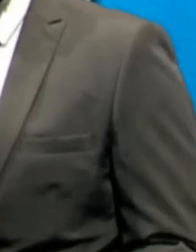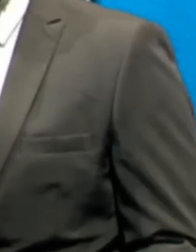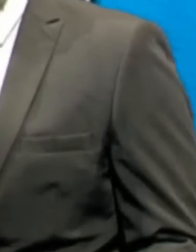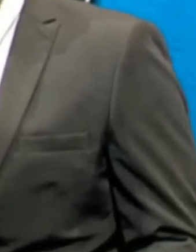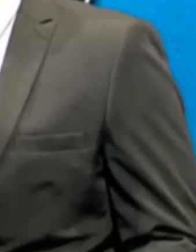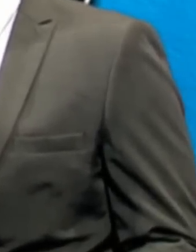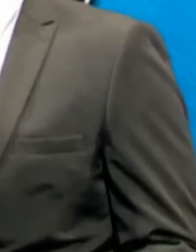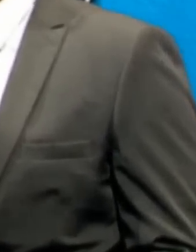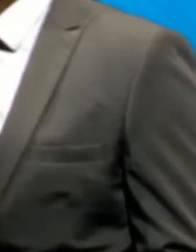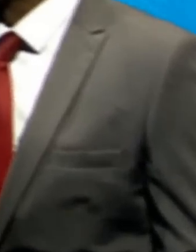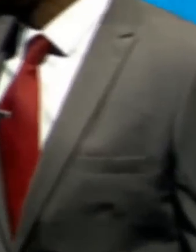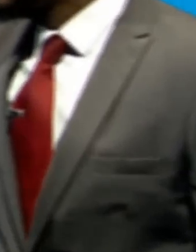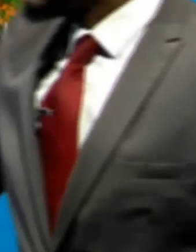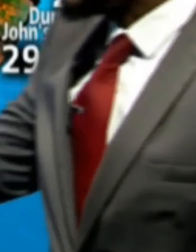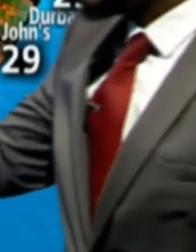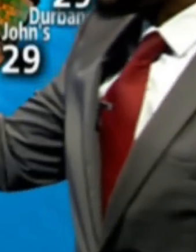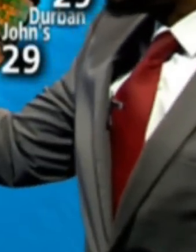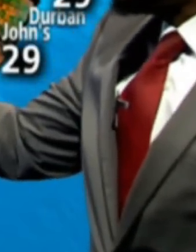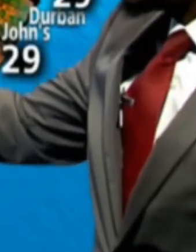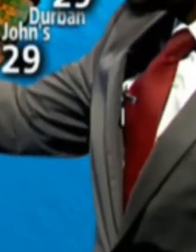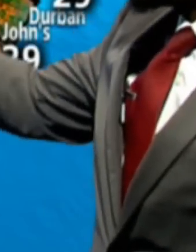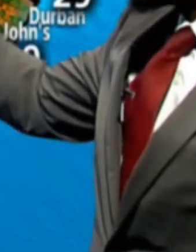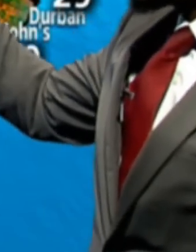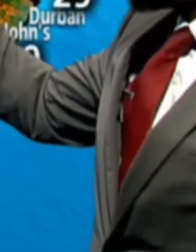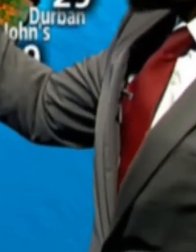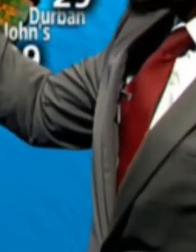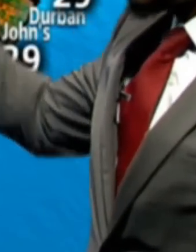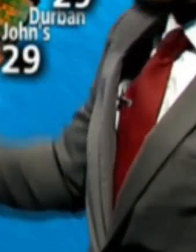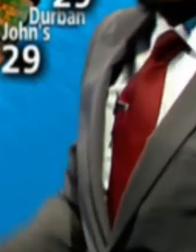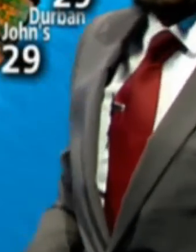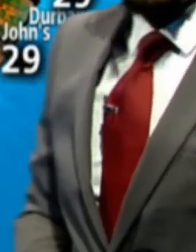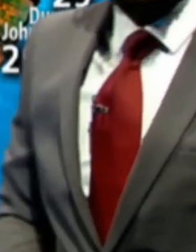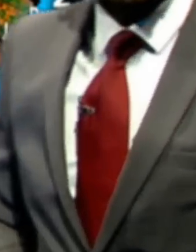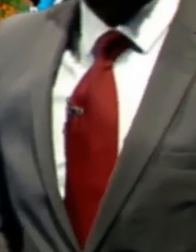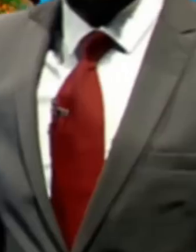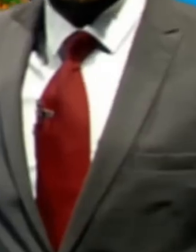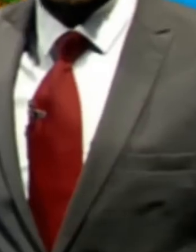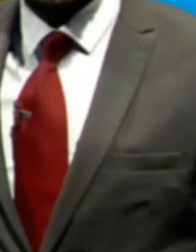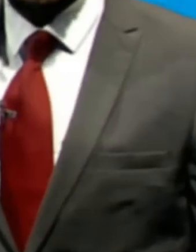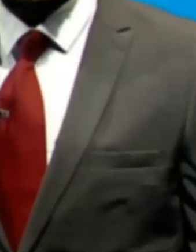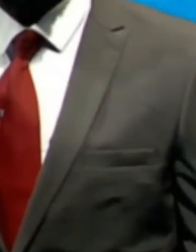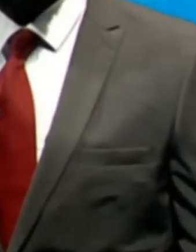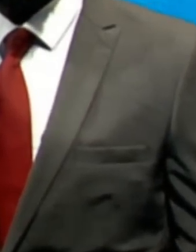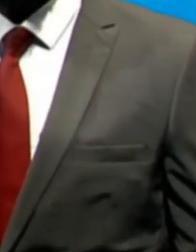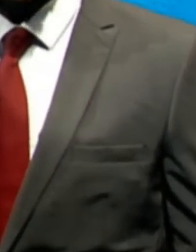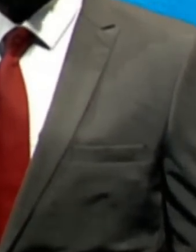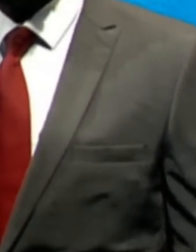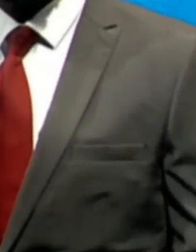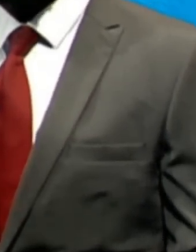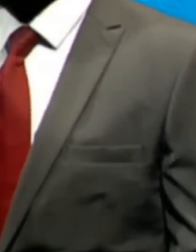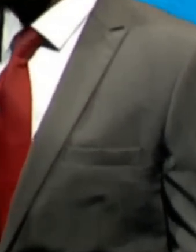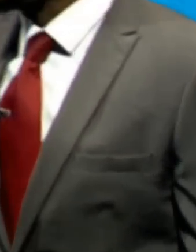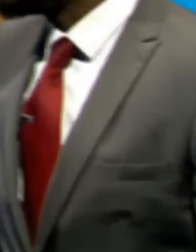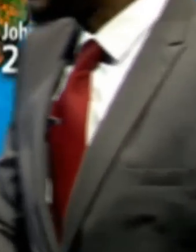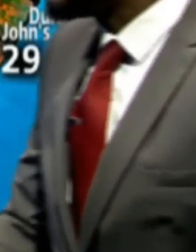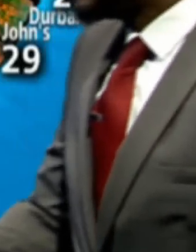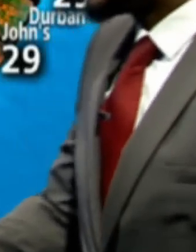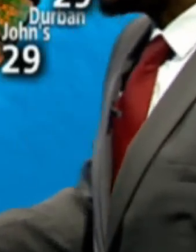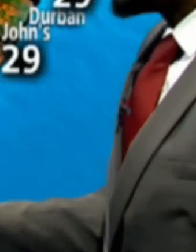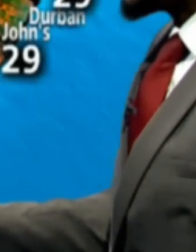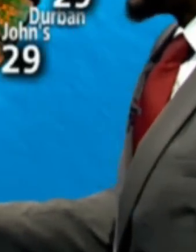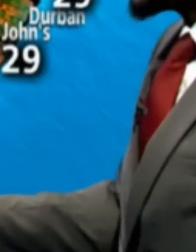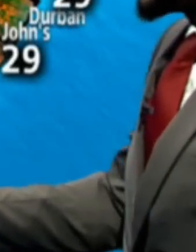o hlokomela o tla hle o tshise hona Haisale ba re shebile ka Bloemfontein se tse salba le hona ka haro Gauta o tla hle o phole re kgate di re thafela ho mashome a mabedi a metso e mene ka ofela